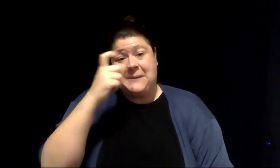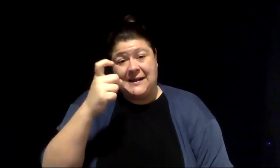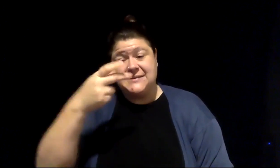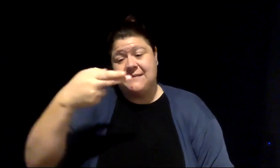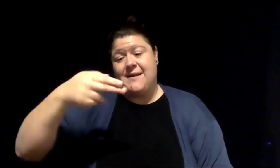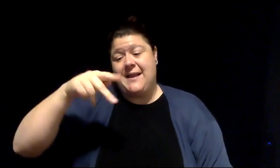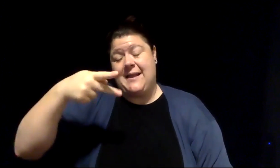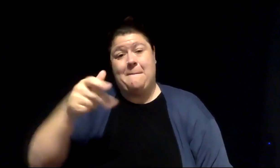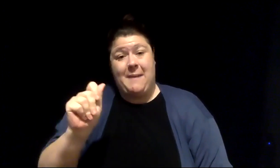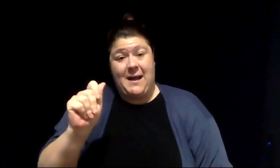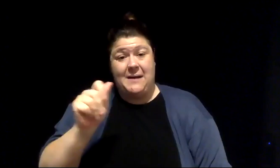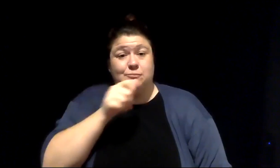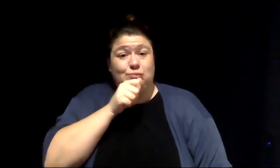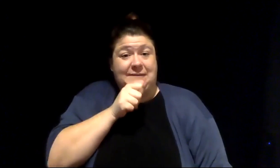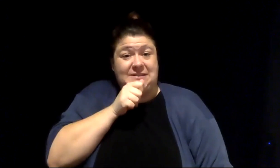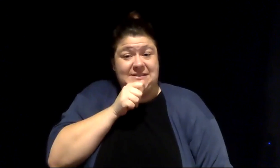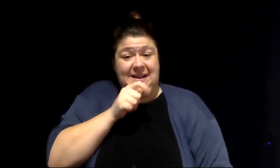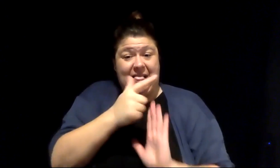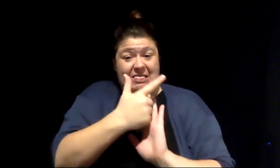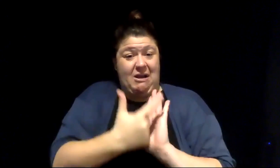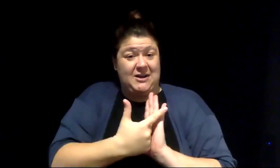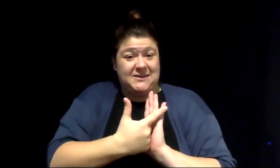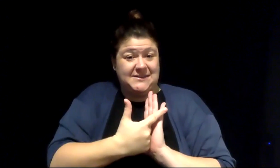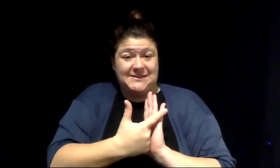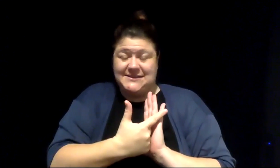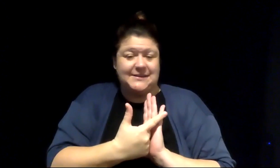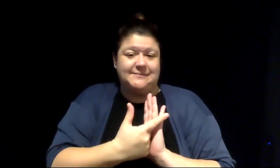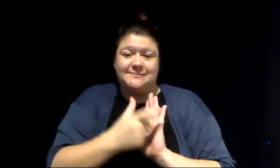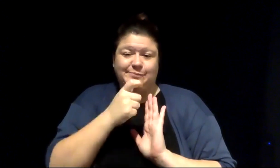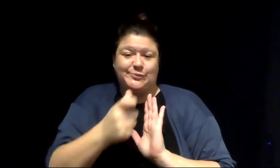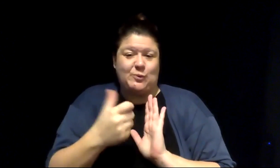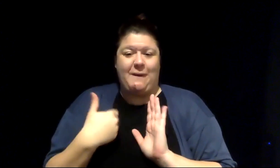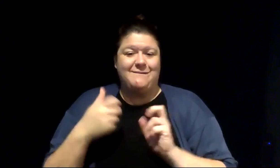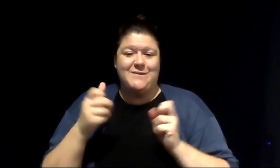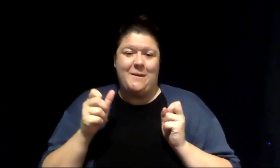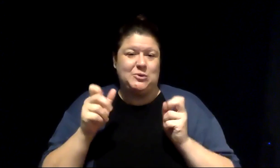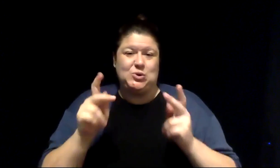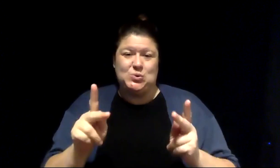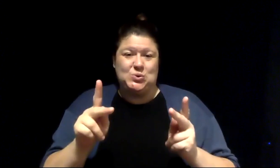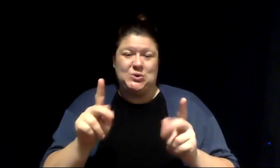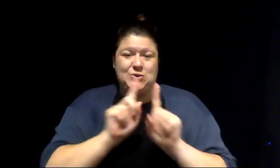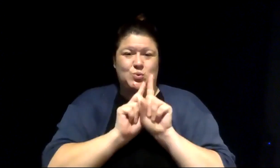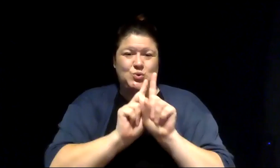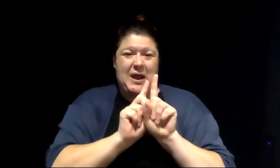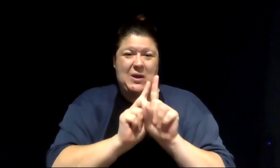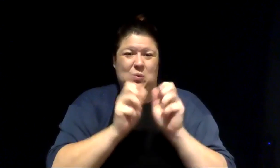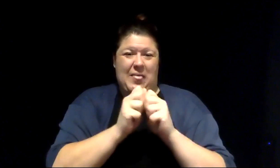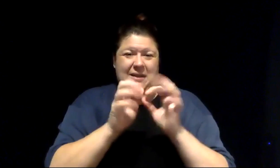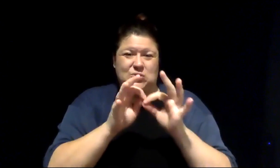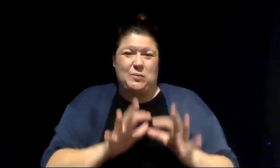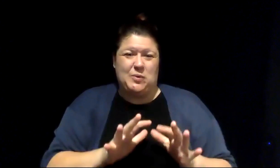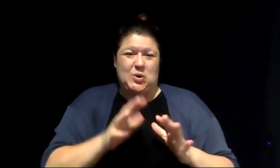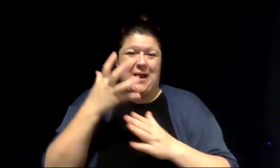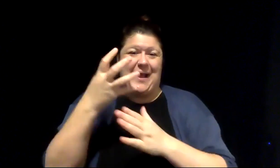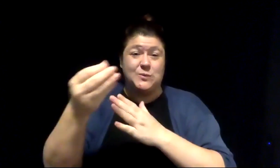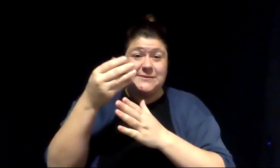HIPAA privacy laws, there is no opportunity to shadow interpreters in the field. Can I speak?